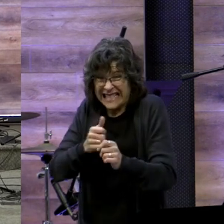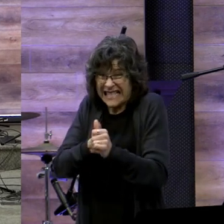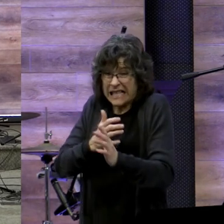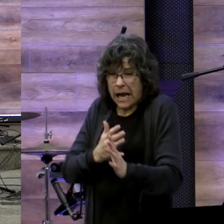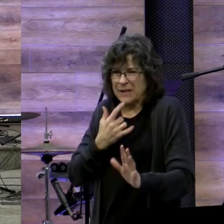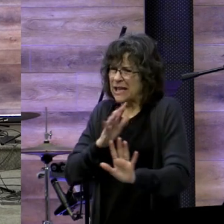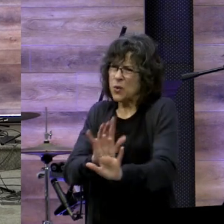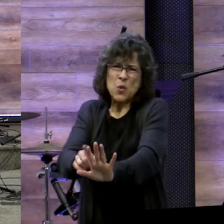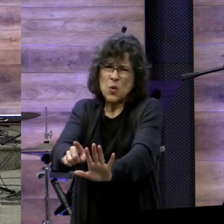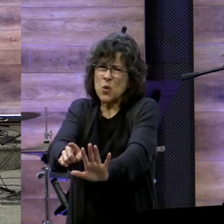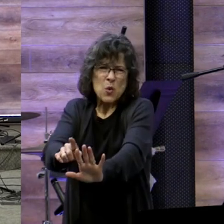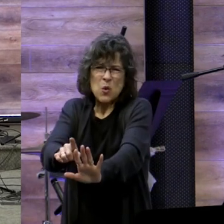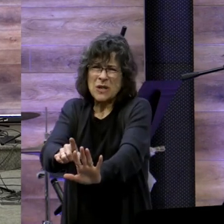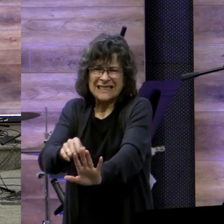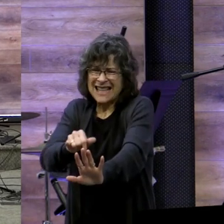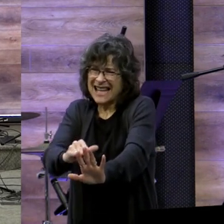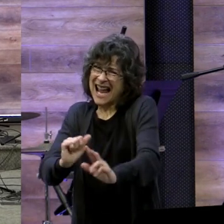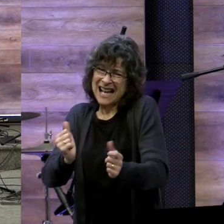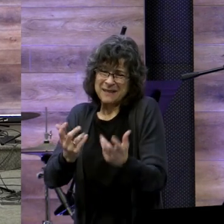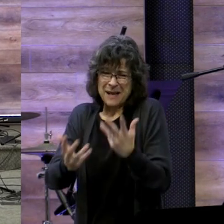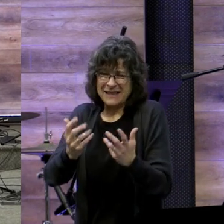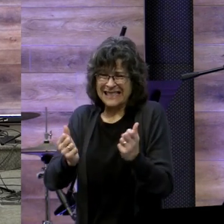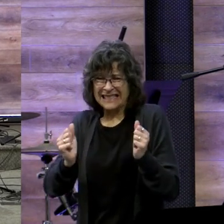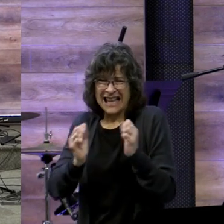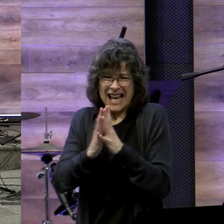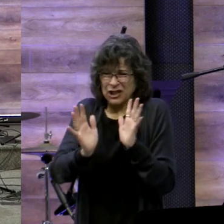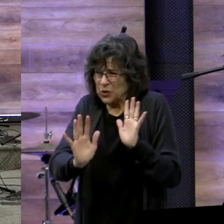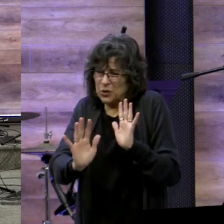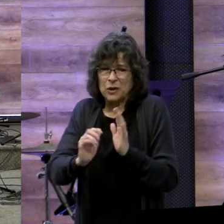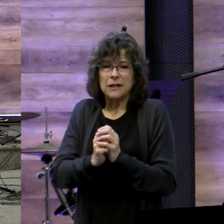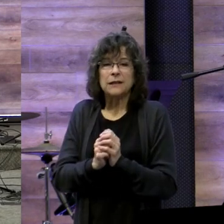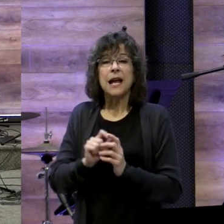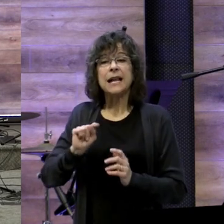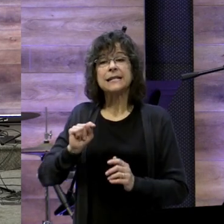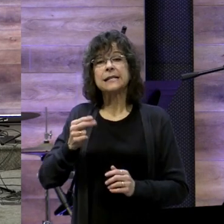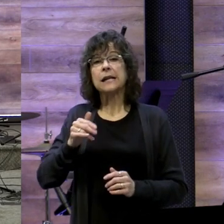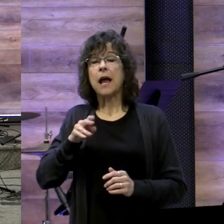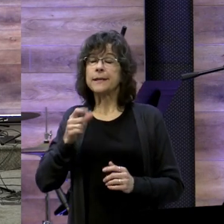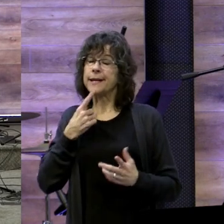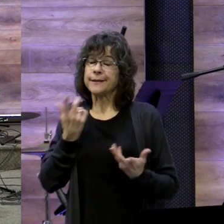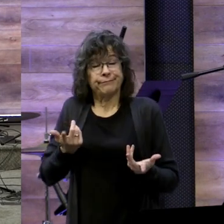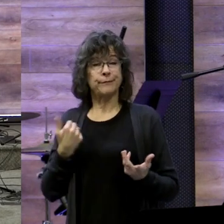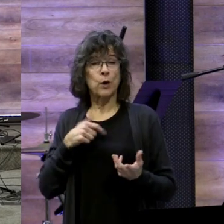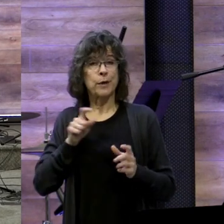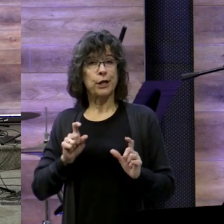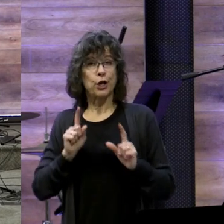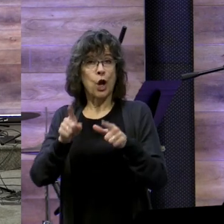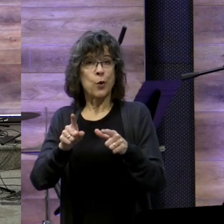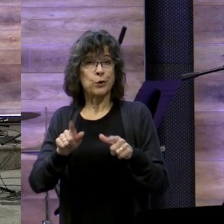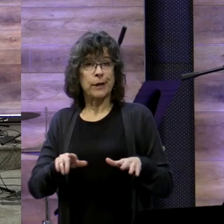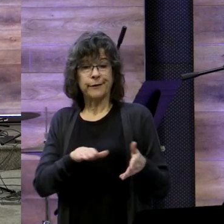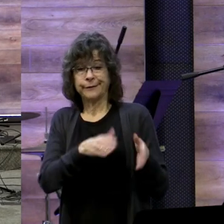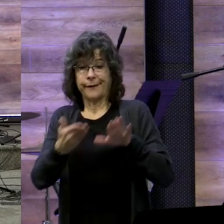another confrontation and even their death. And so Thomas's conclusion is, well, let's go so we may die with